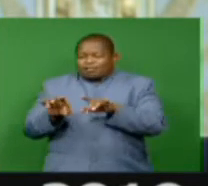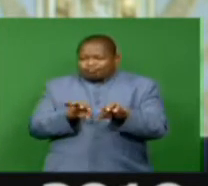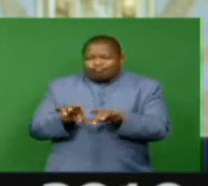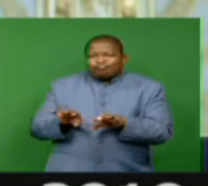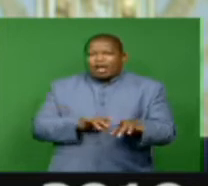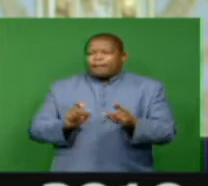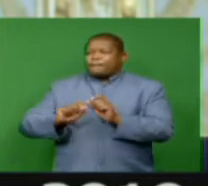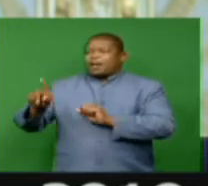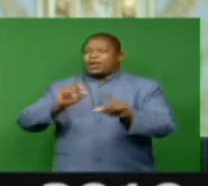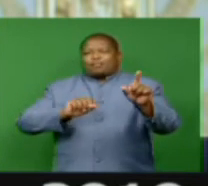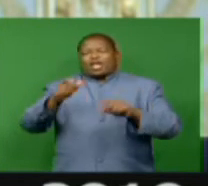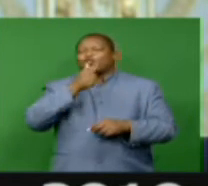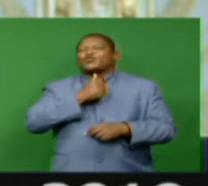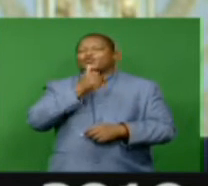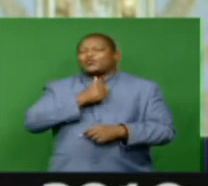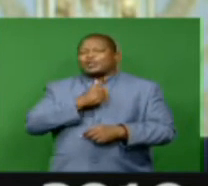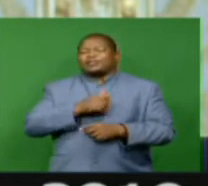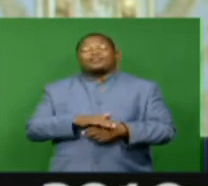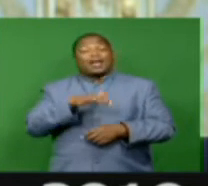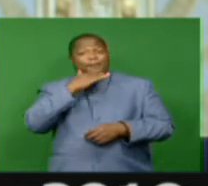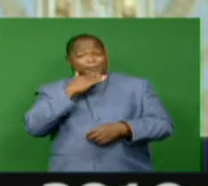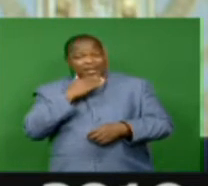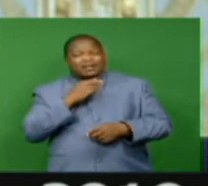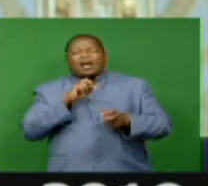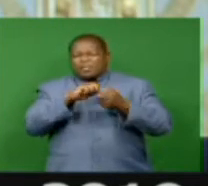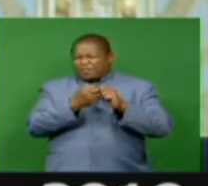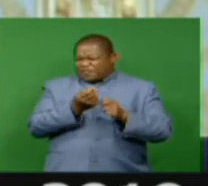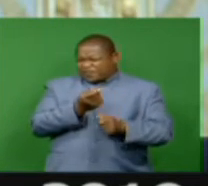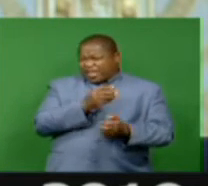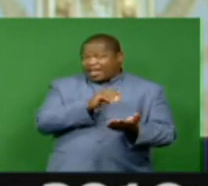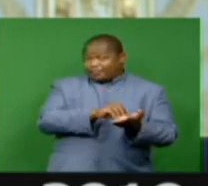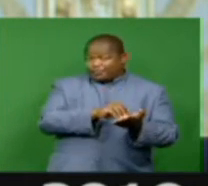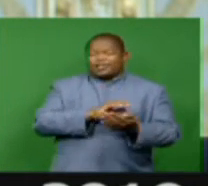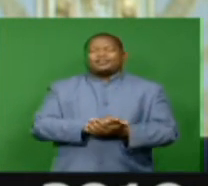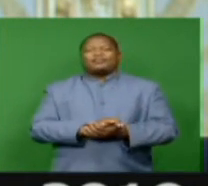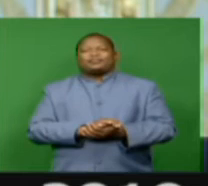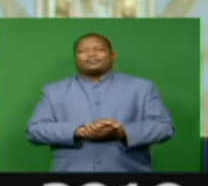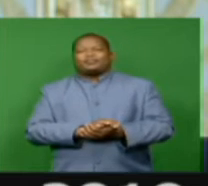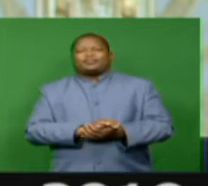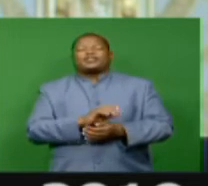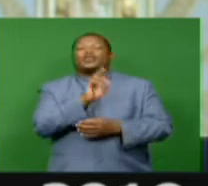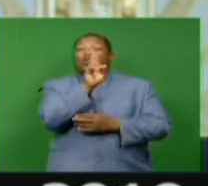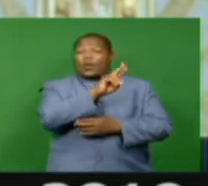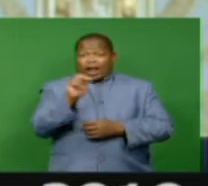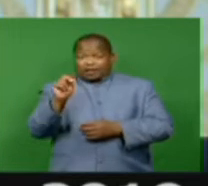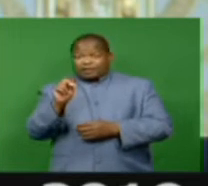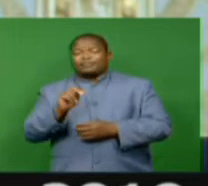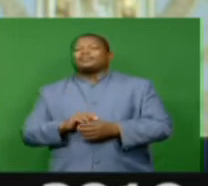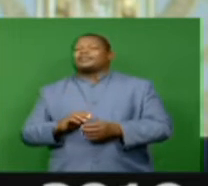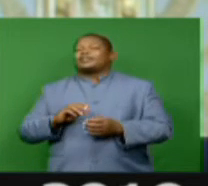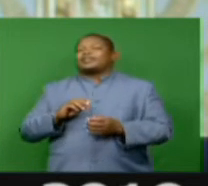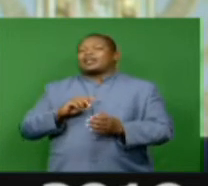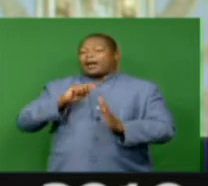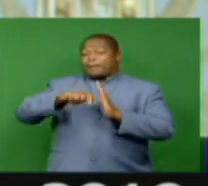recent report by the United Nations Conference on Trade and Development projects that